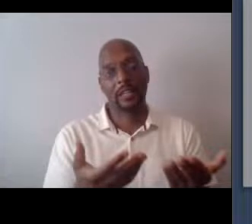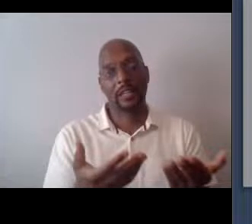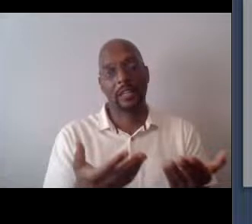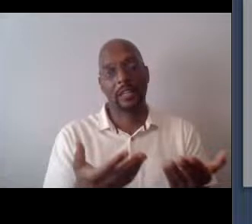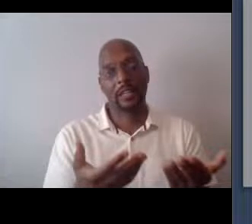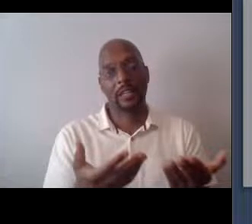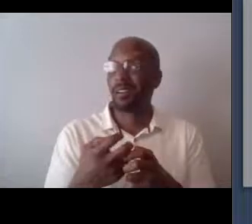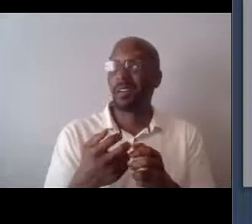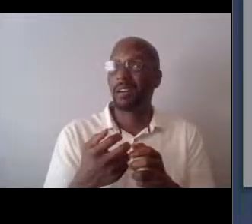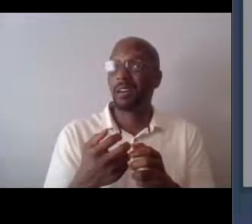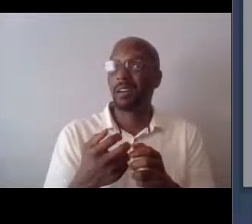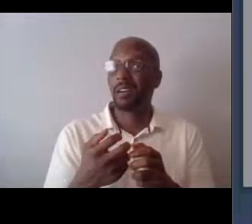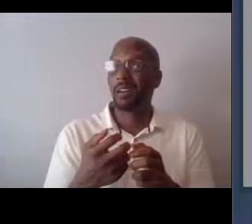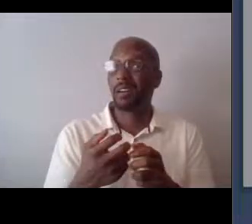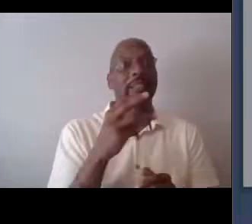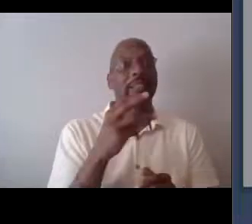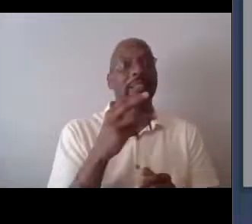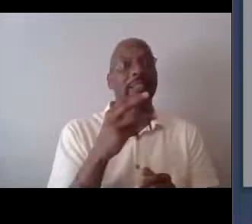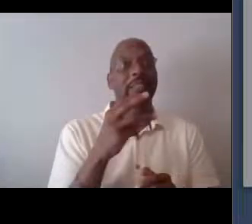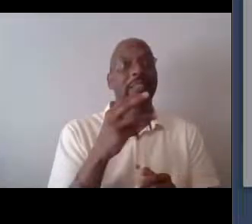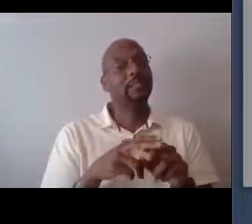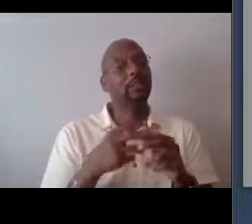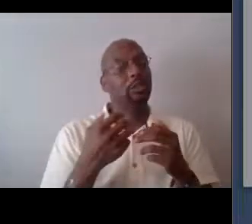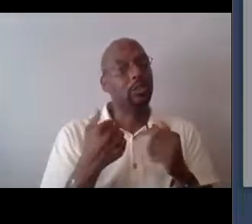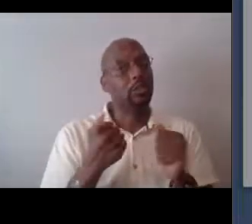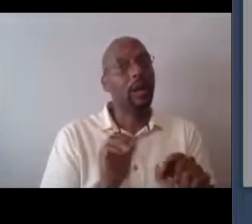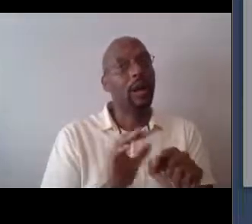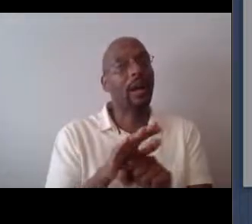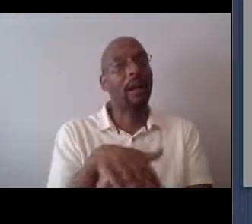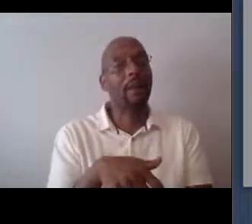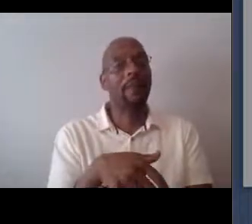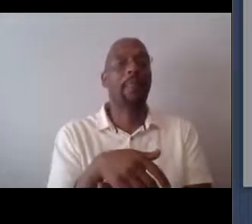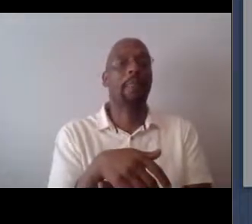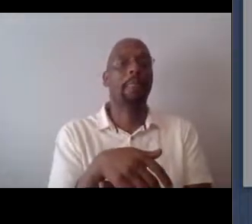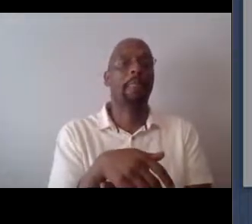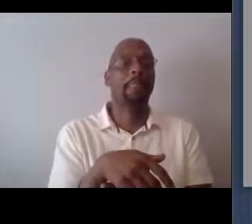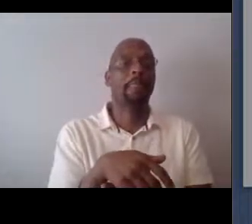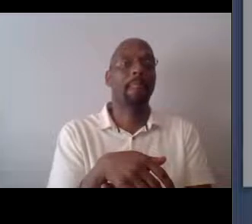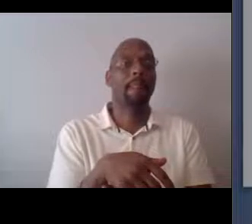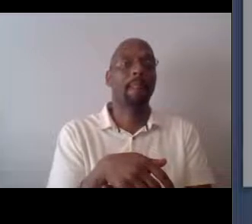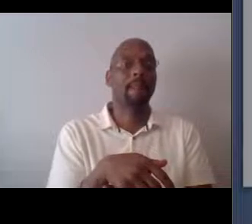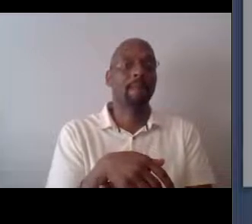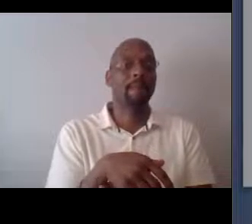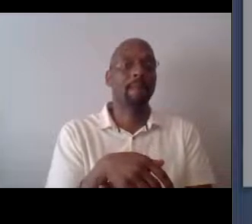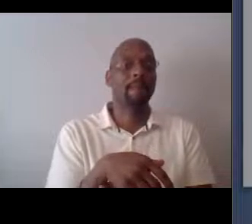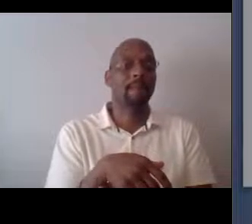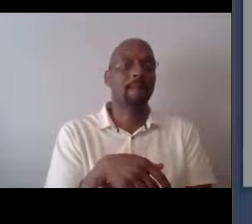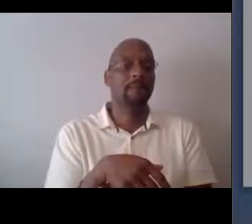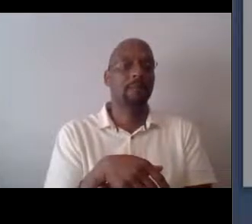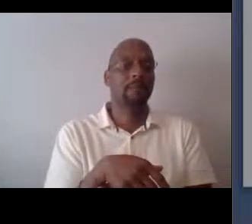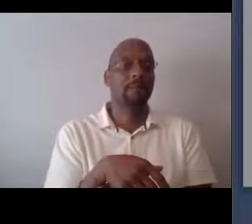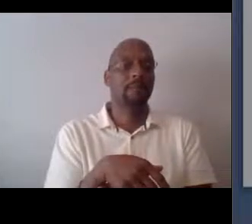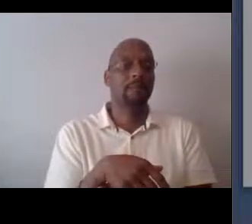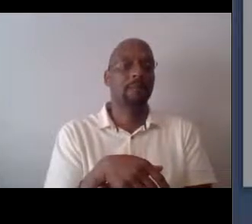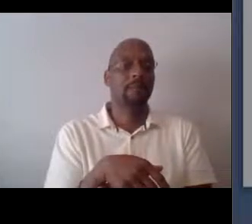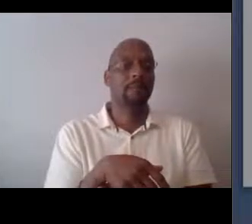seats to cover that. I live in Santa Clara County, which is 2 million of the 40 million people